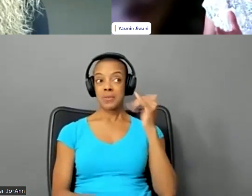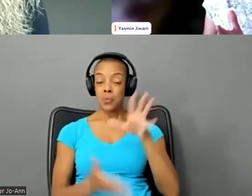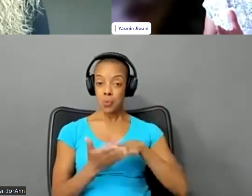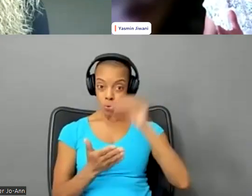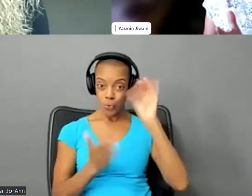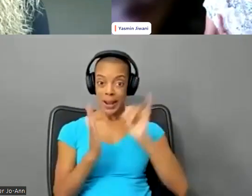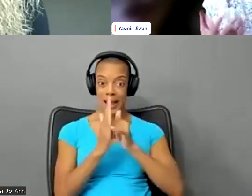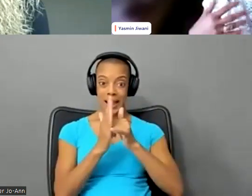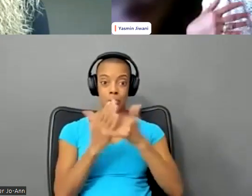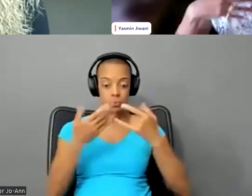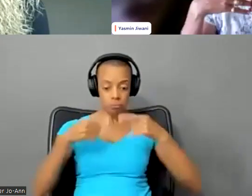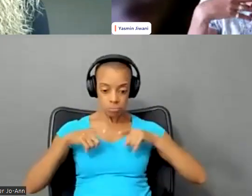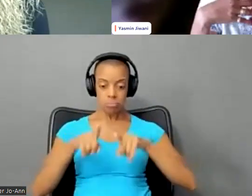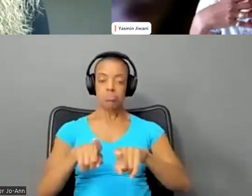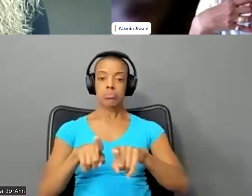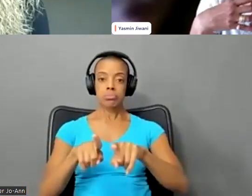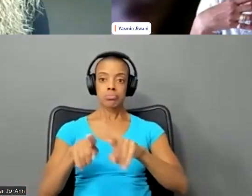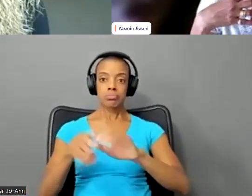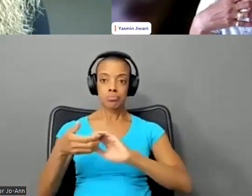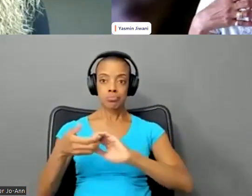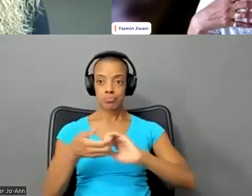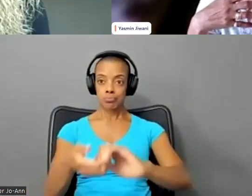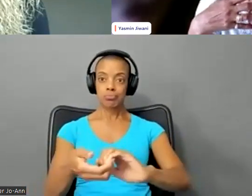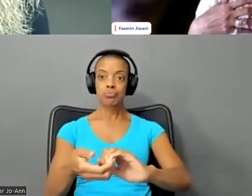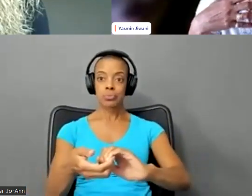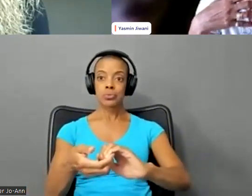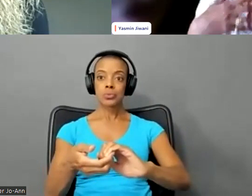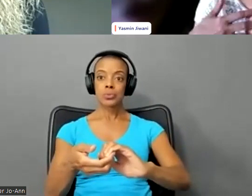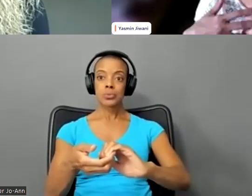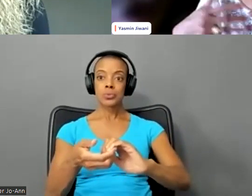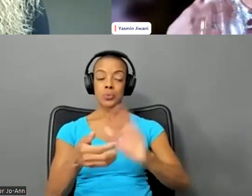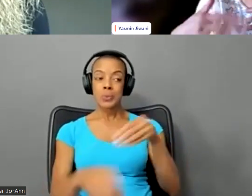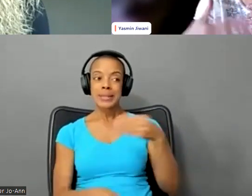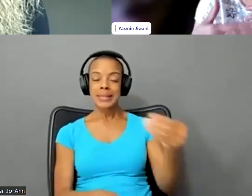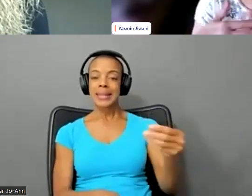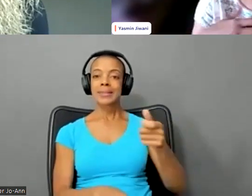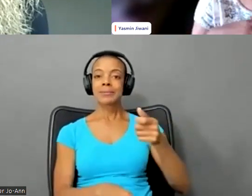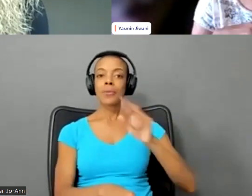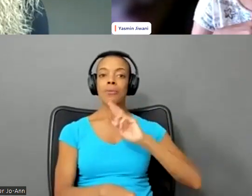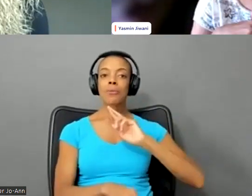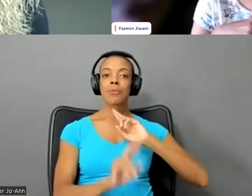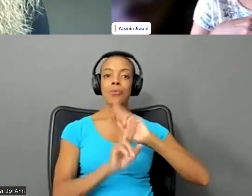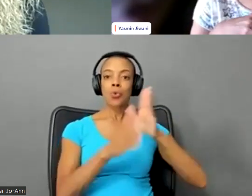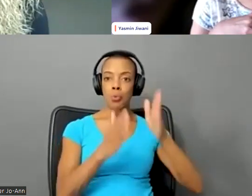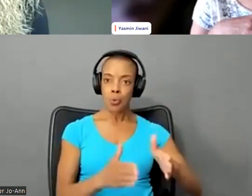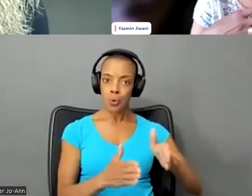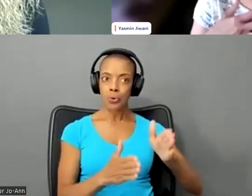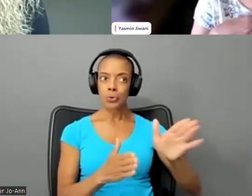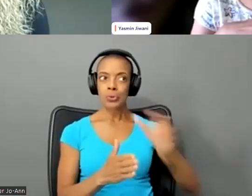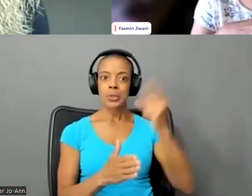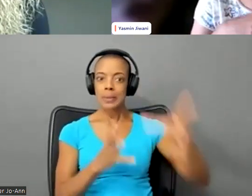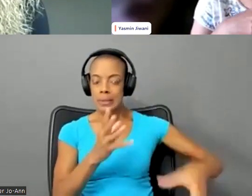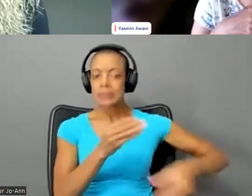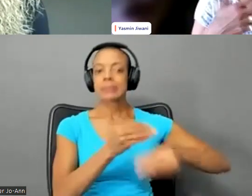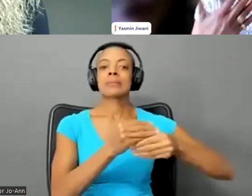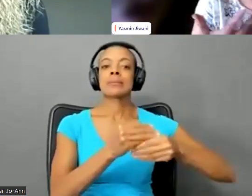And it would also give the reporter some other kind of hook to hang a story on. Parallels